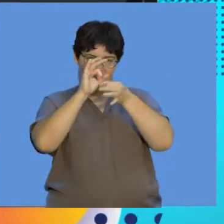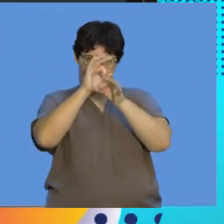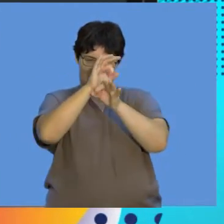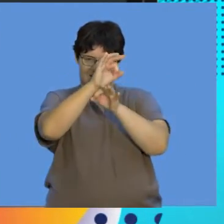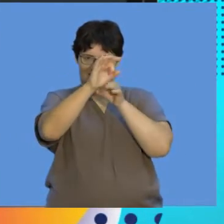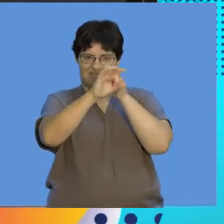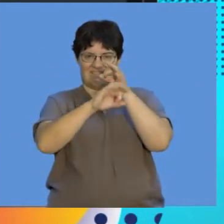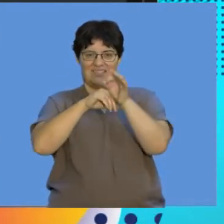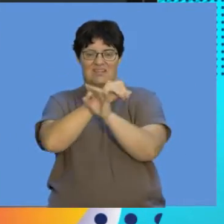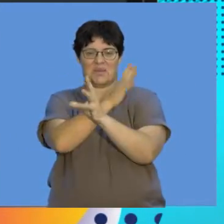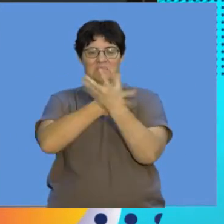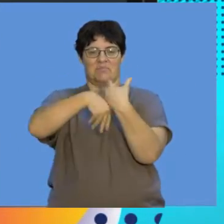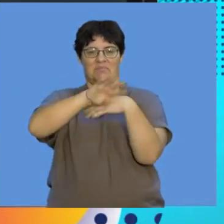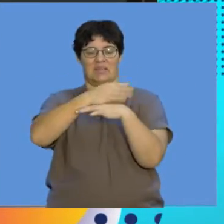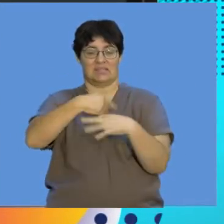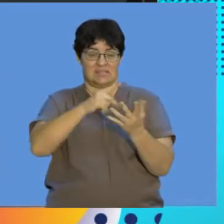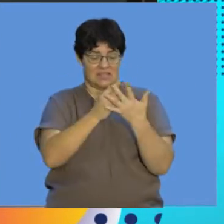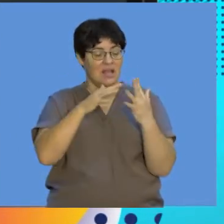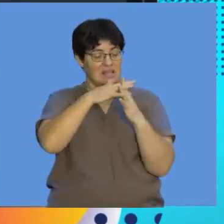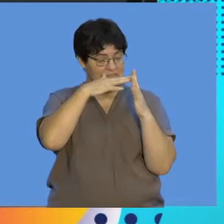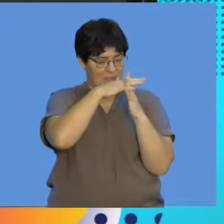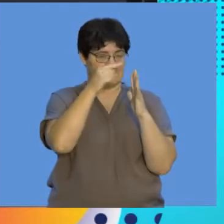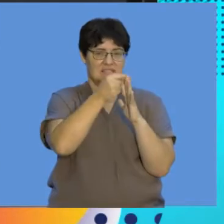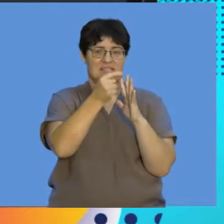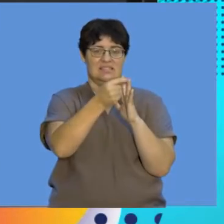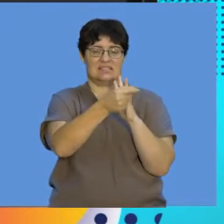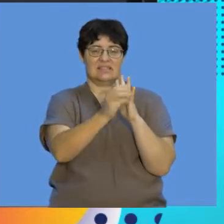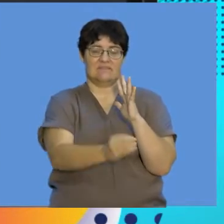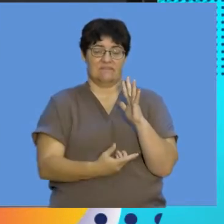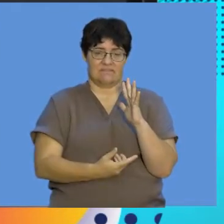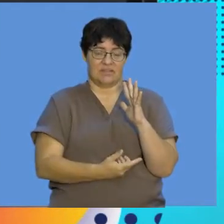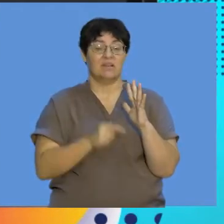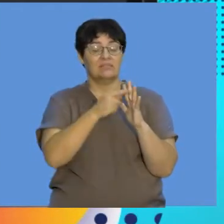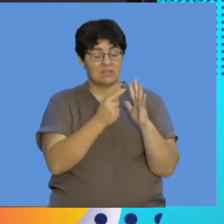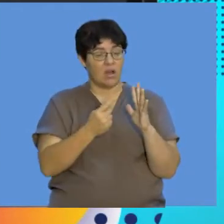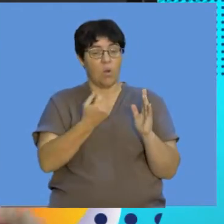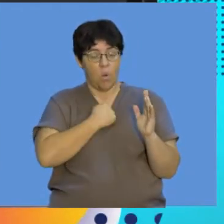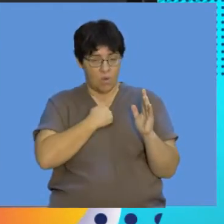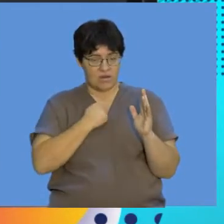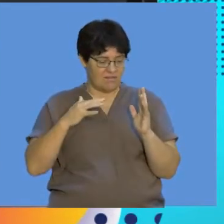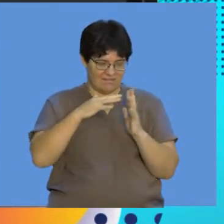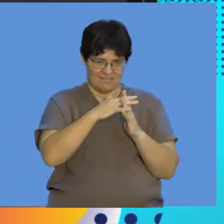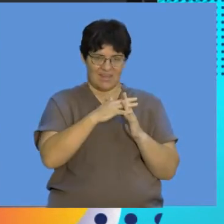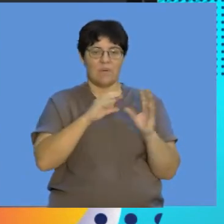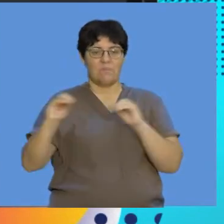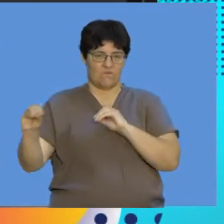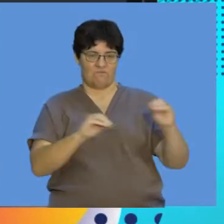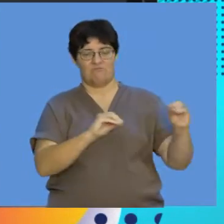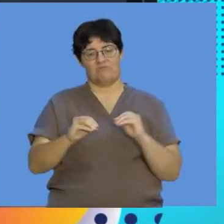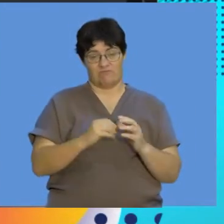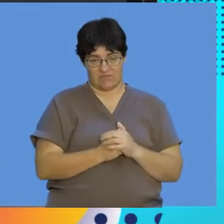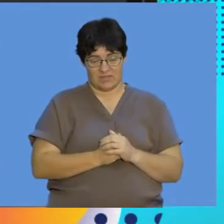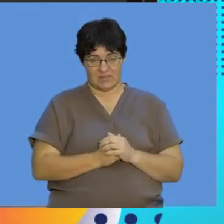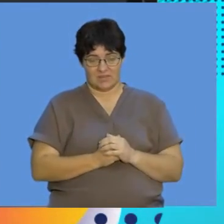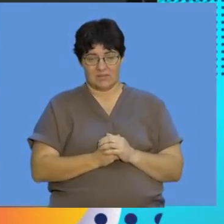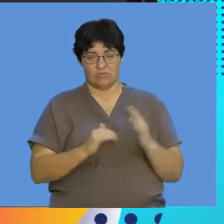be spaces. And while there are spaces, these particles in their own right, they must be in a state of motion. Okay, so I think that's